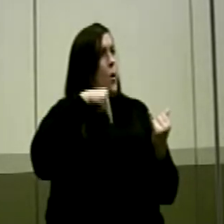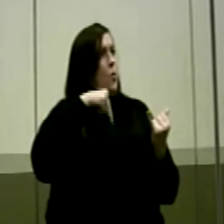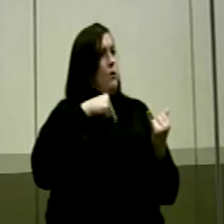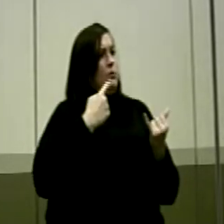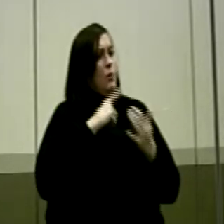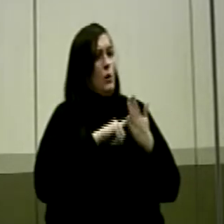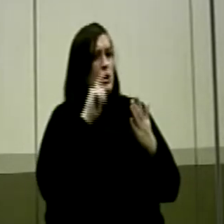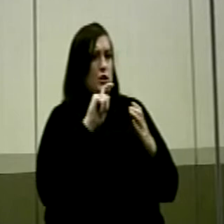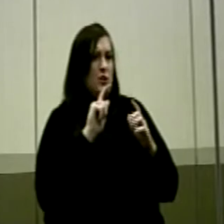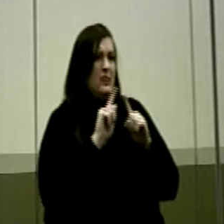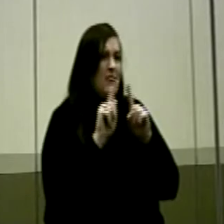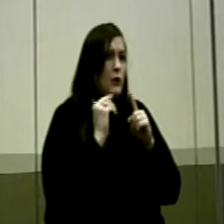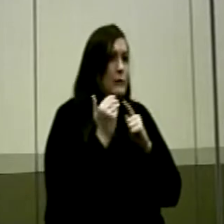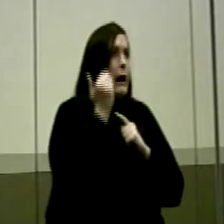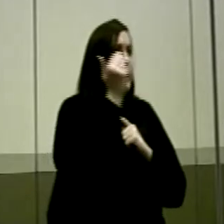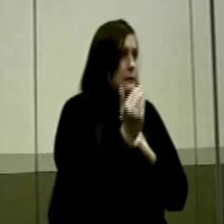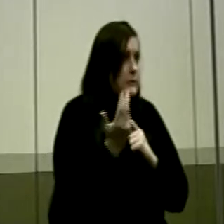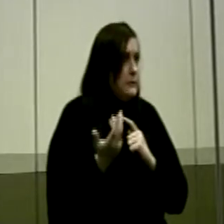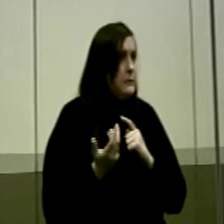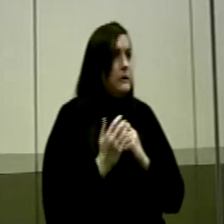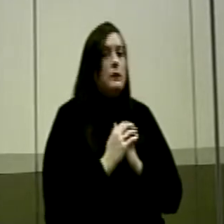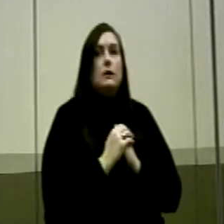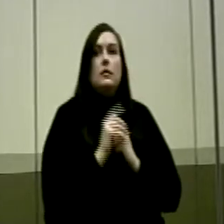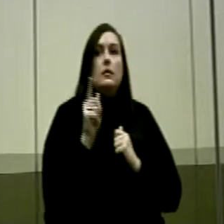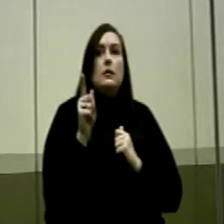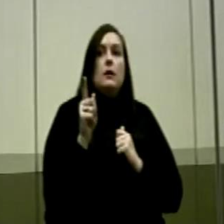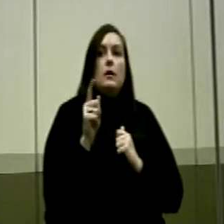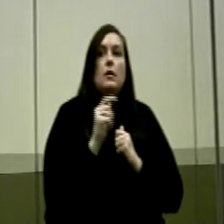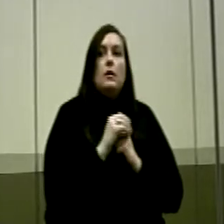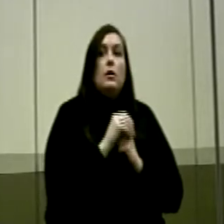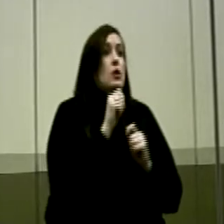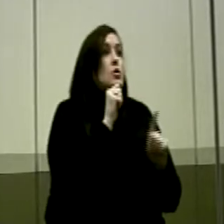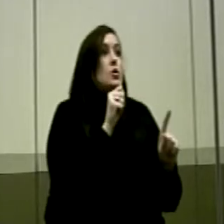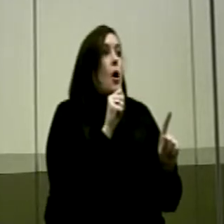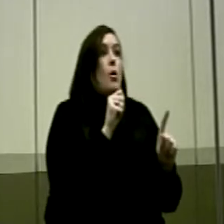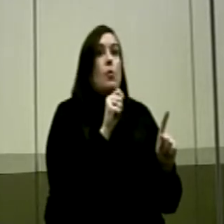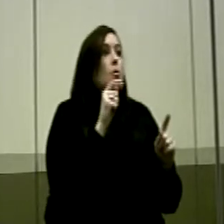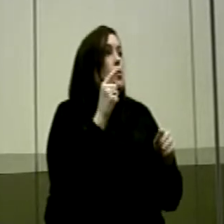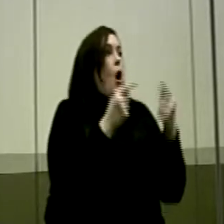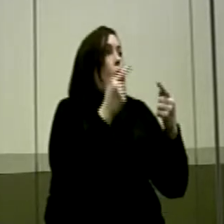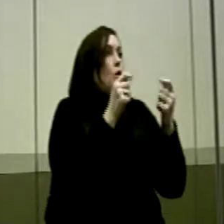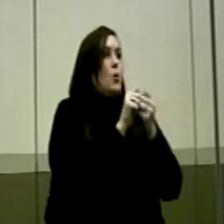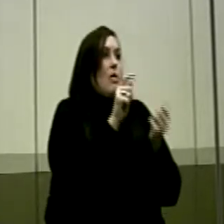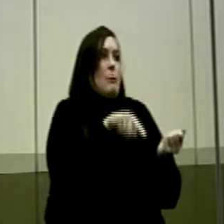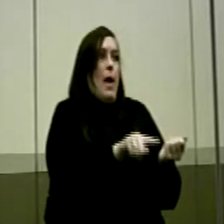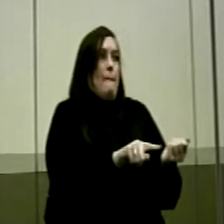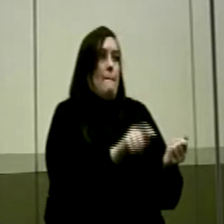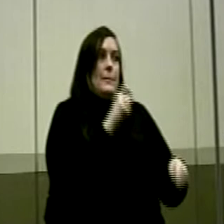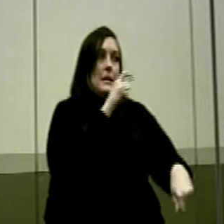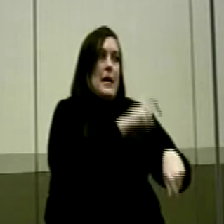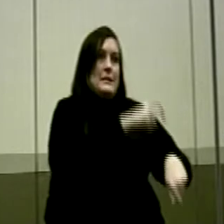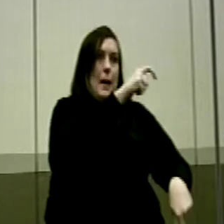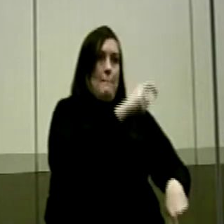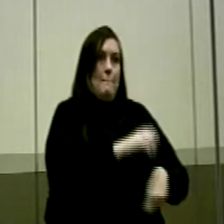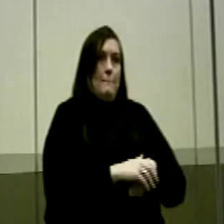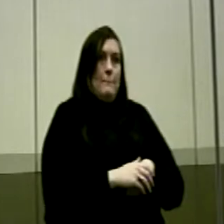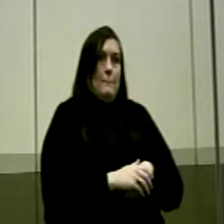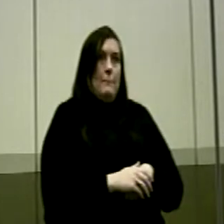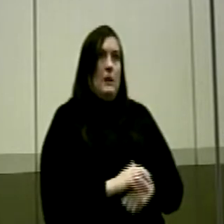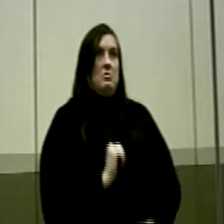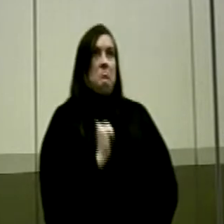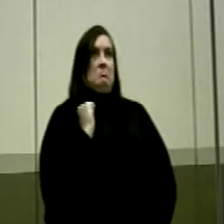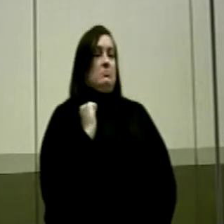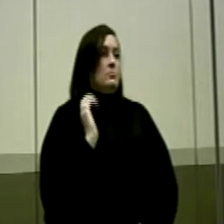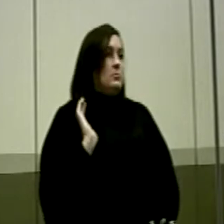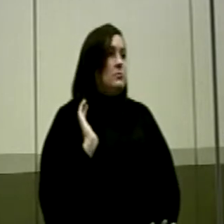differently. You don't want to do it in the middle of the day, like it says. Don't argue with them. Right. That's not the time. Right, not the time now. They will Right.